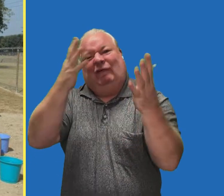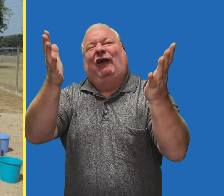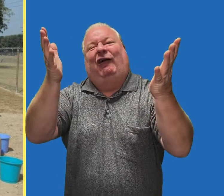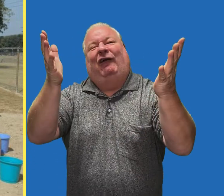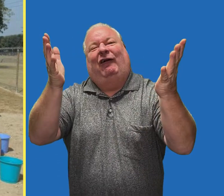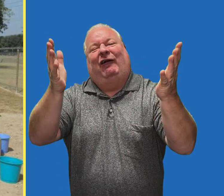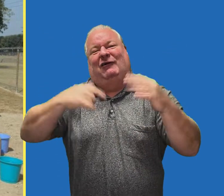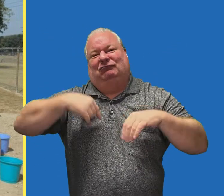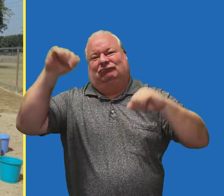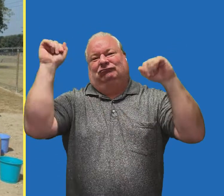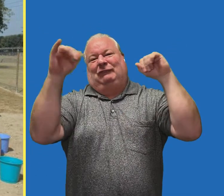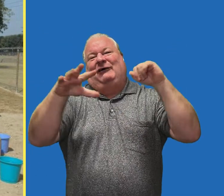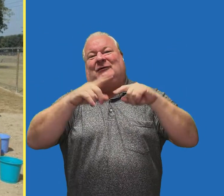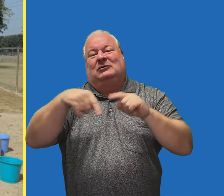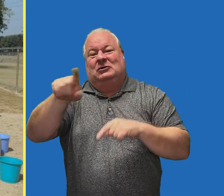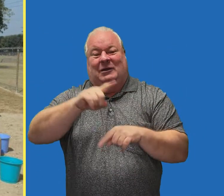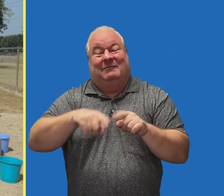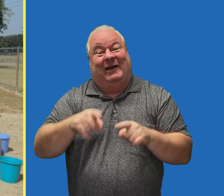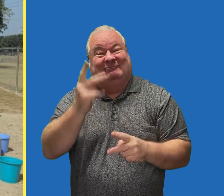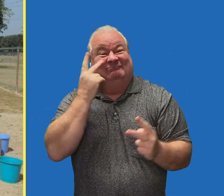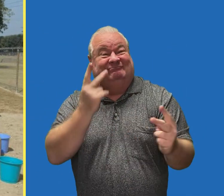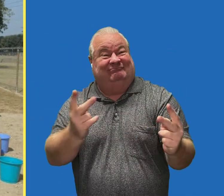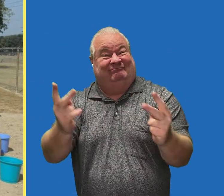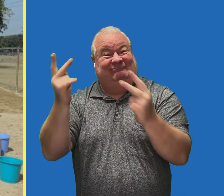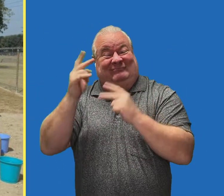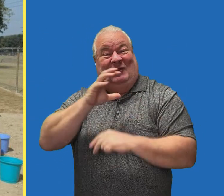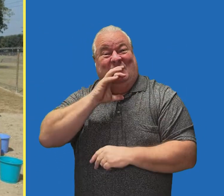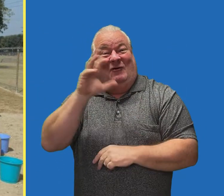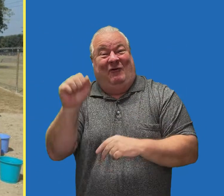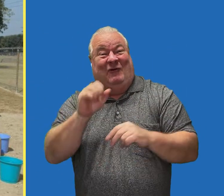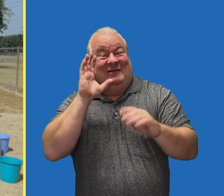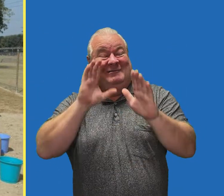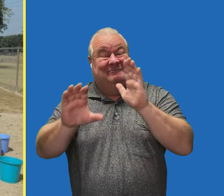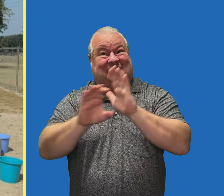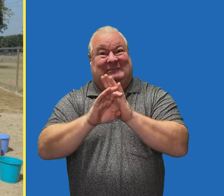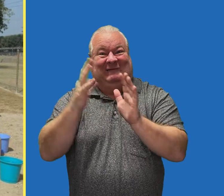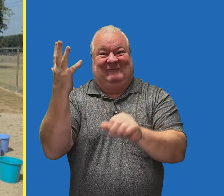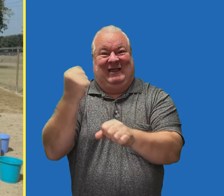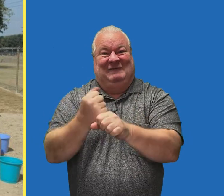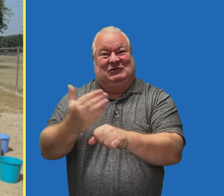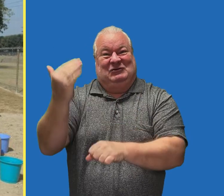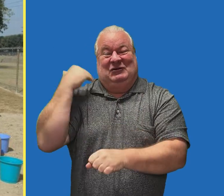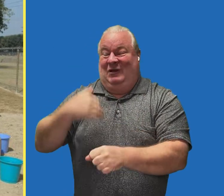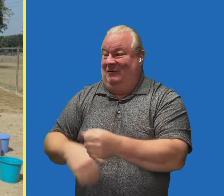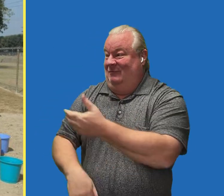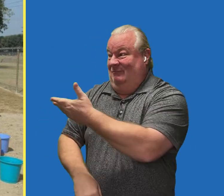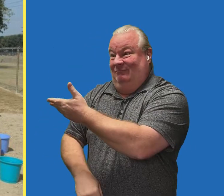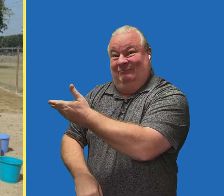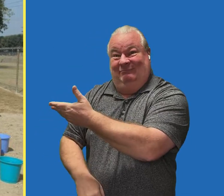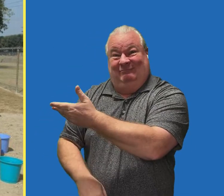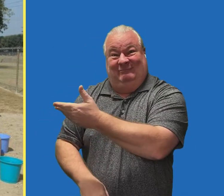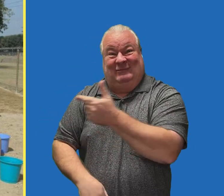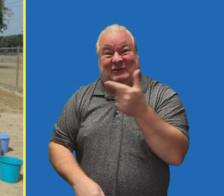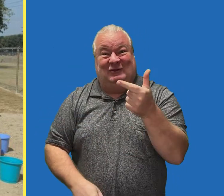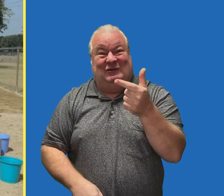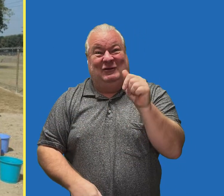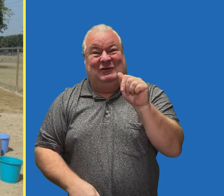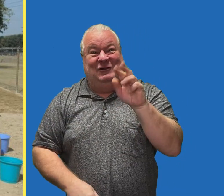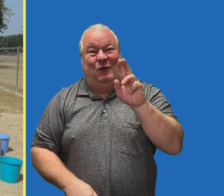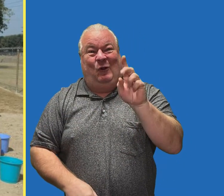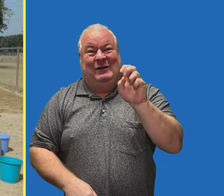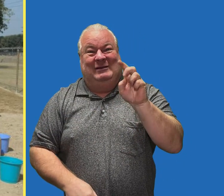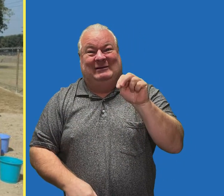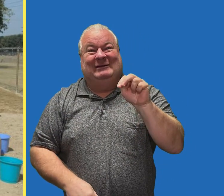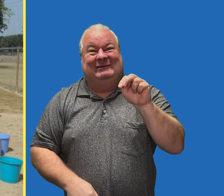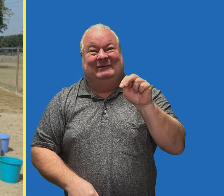a flashback picture to thank everybody that has made the garden what it is today.